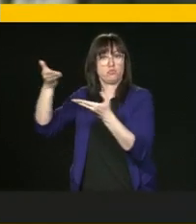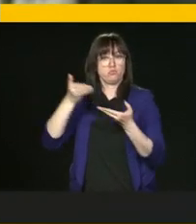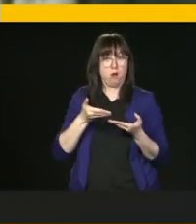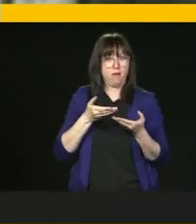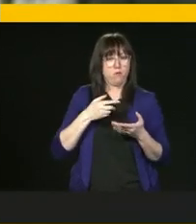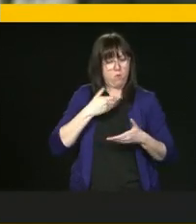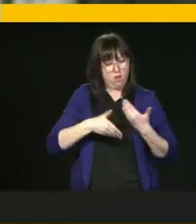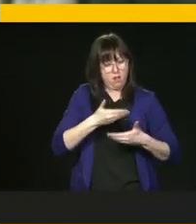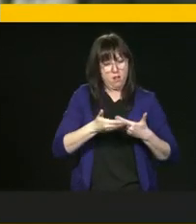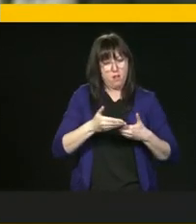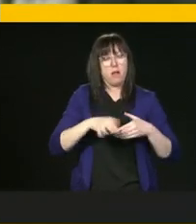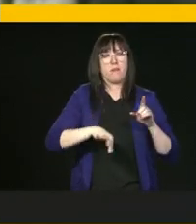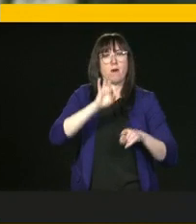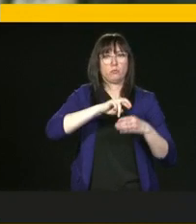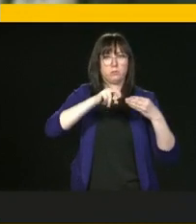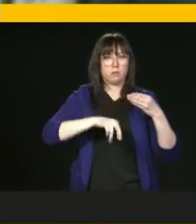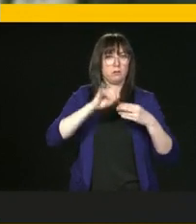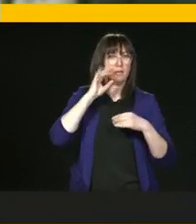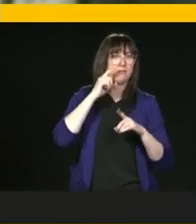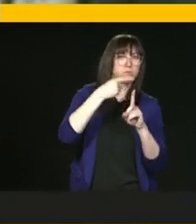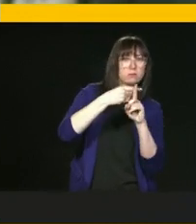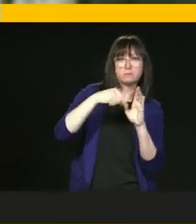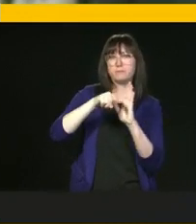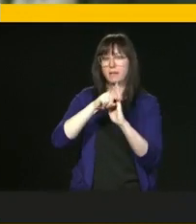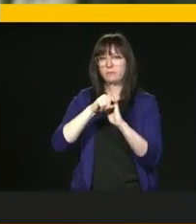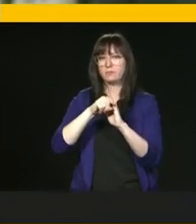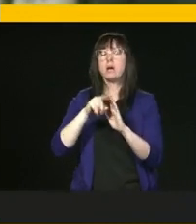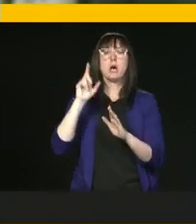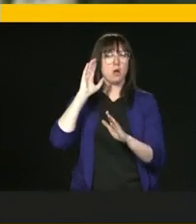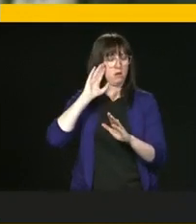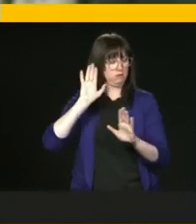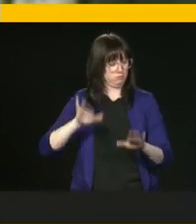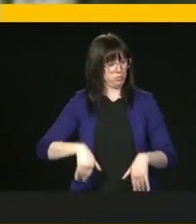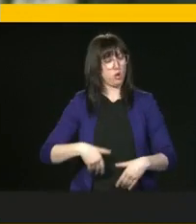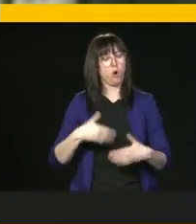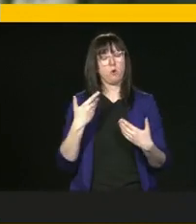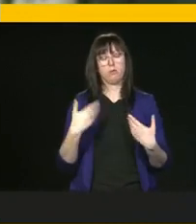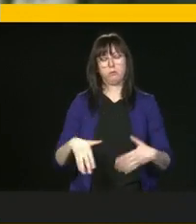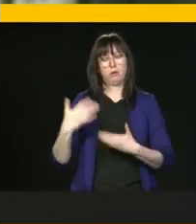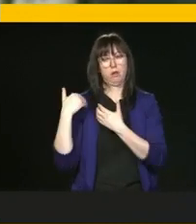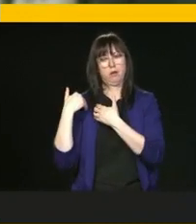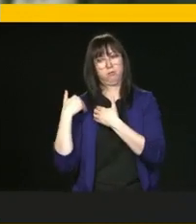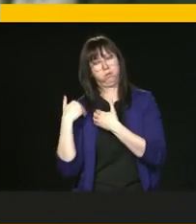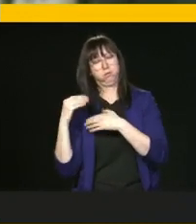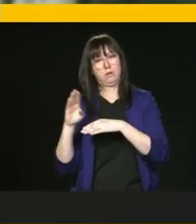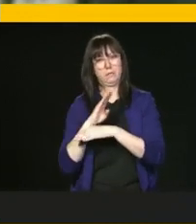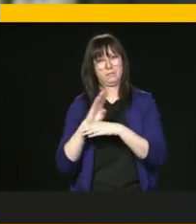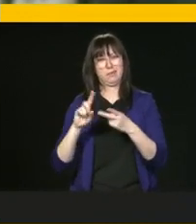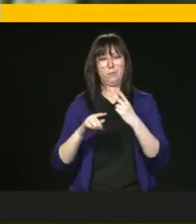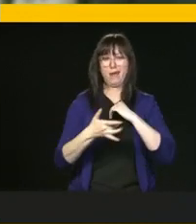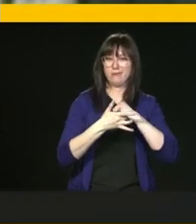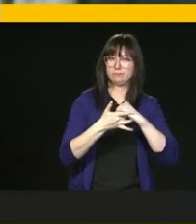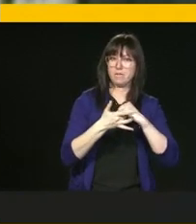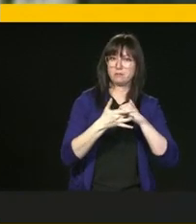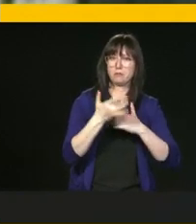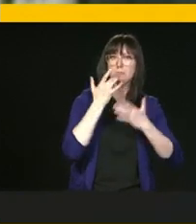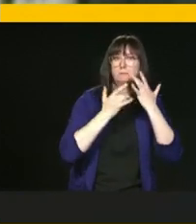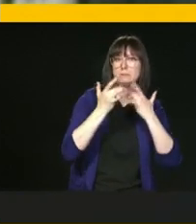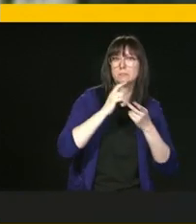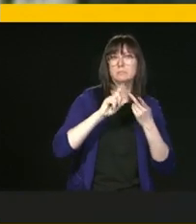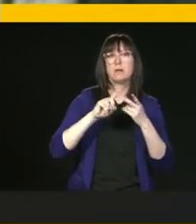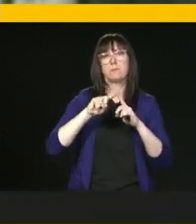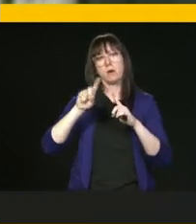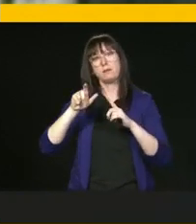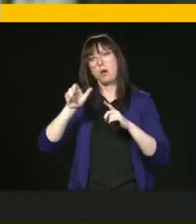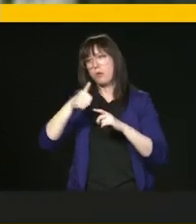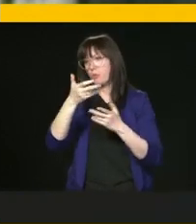We recognize that there is a significant load on the system. We are looking at technological and concrete